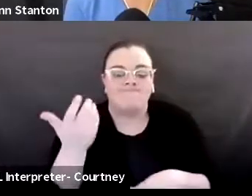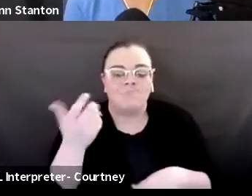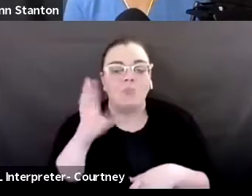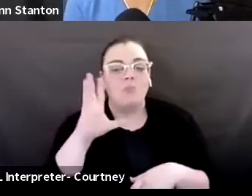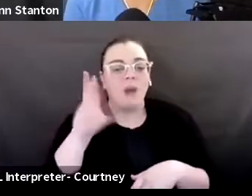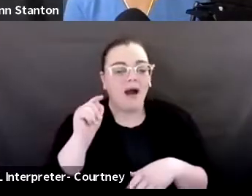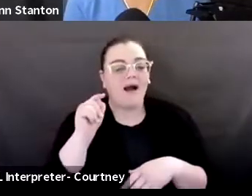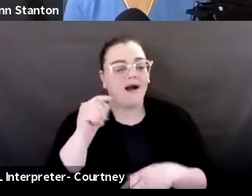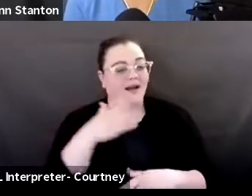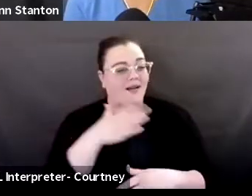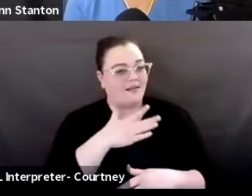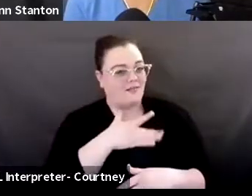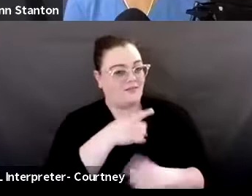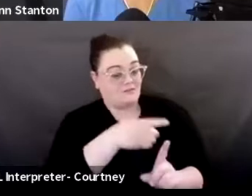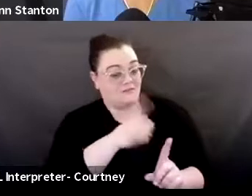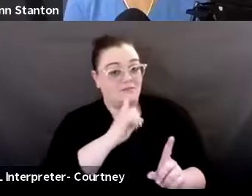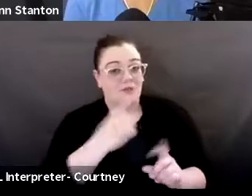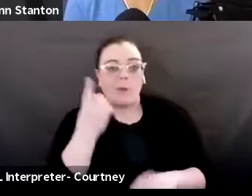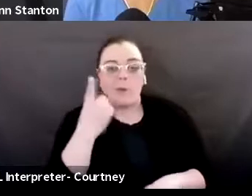But what it did was, it was one of